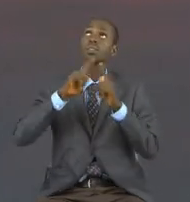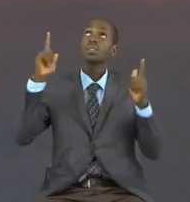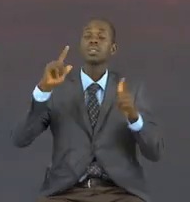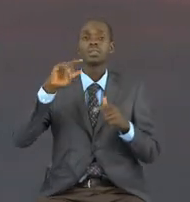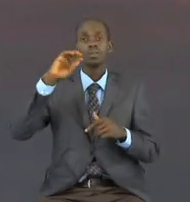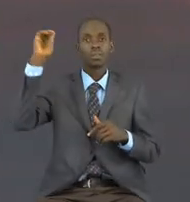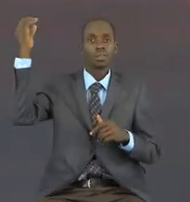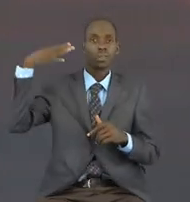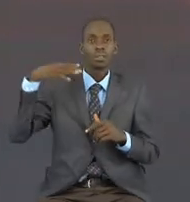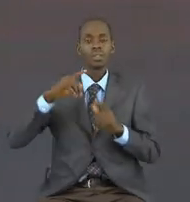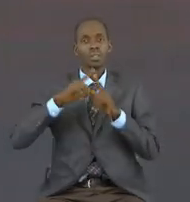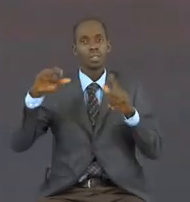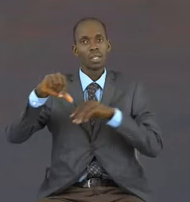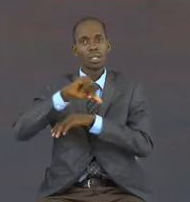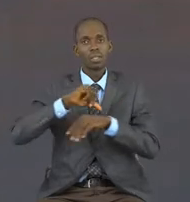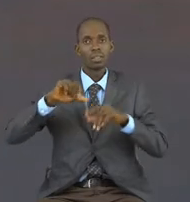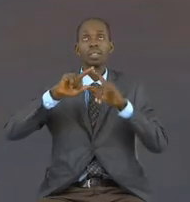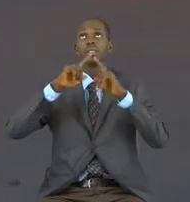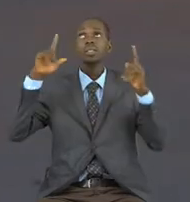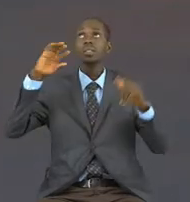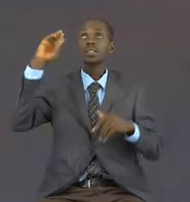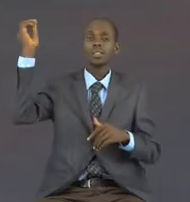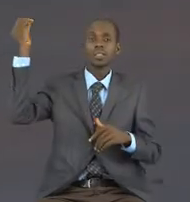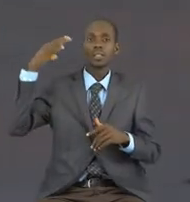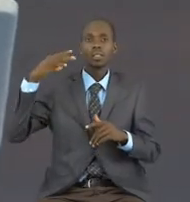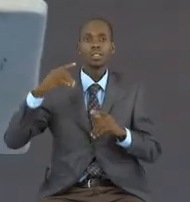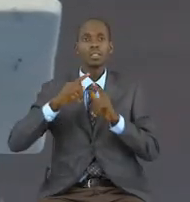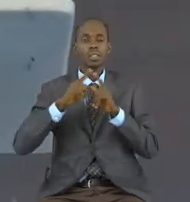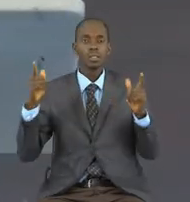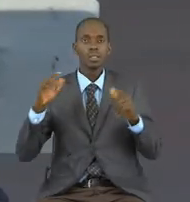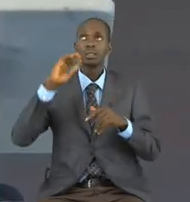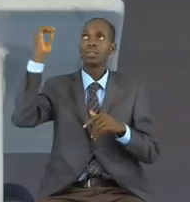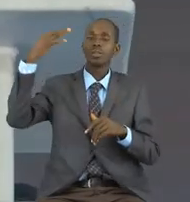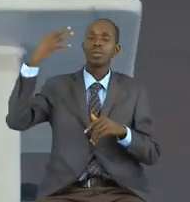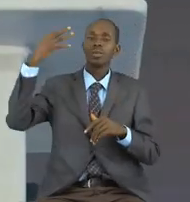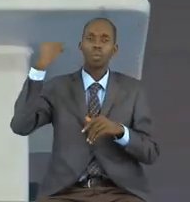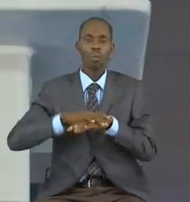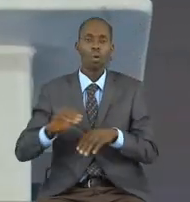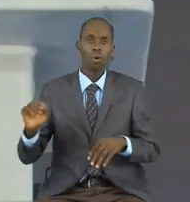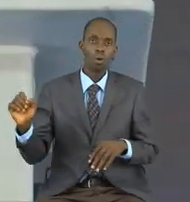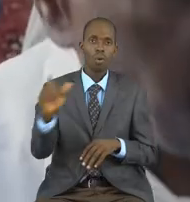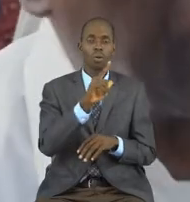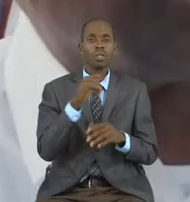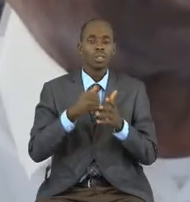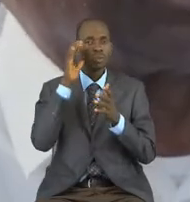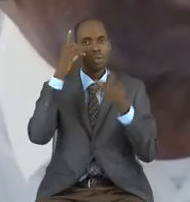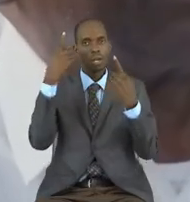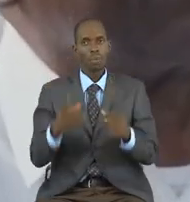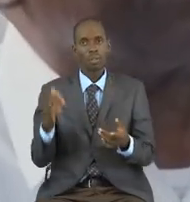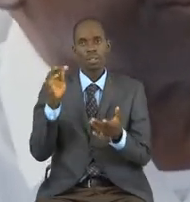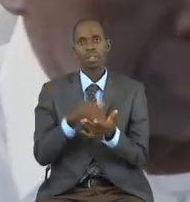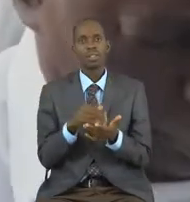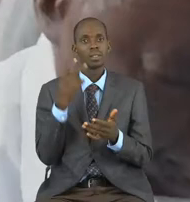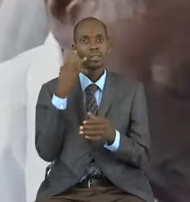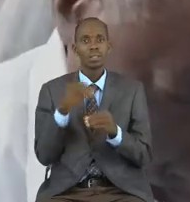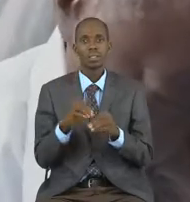great anointing, great grace was upon them all. It will happen again. And look at Acts